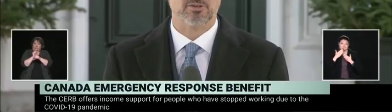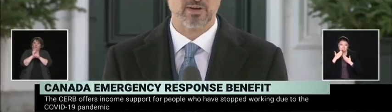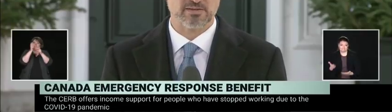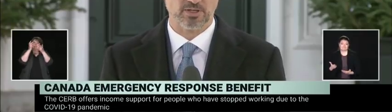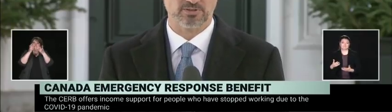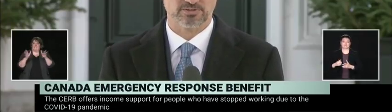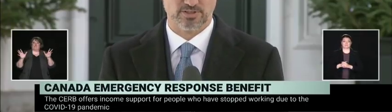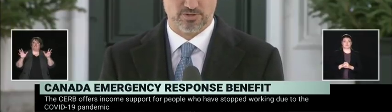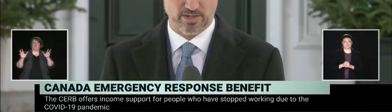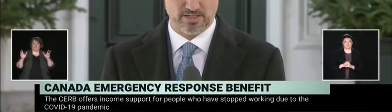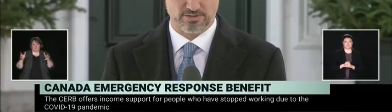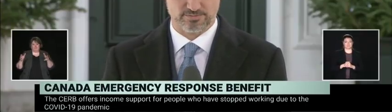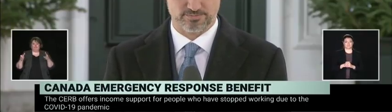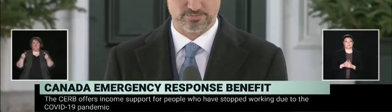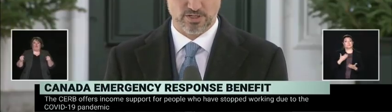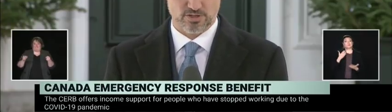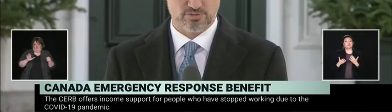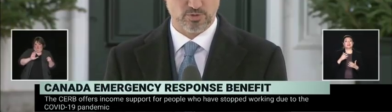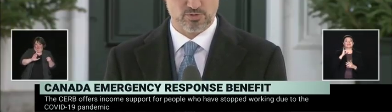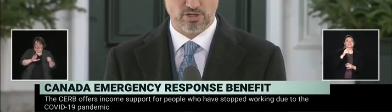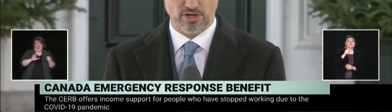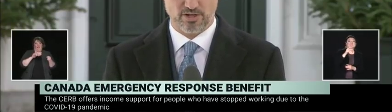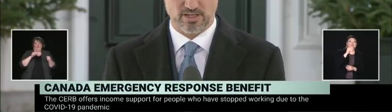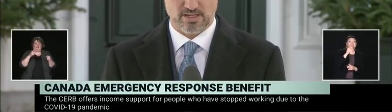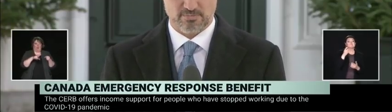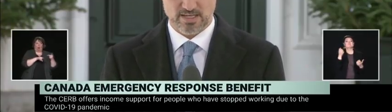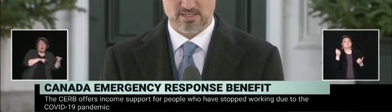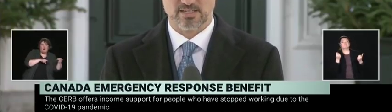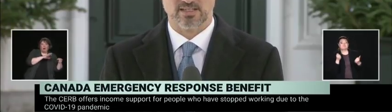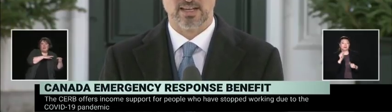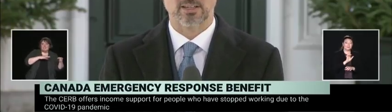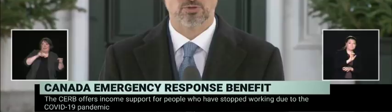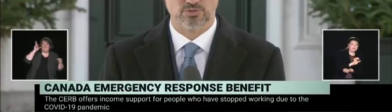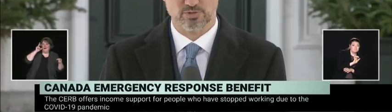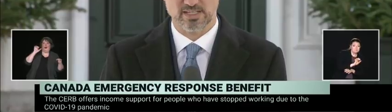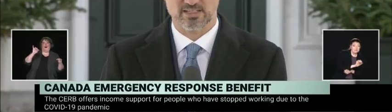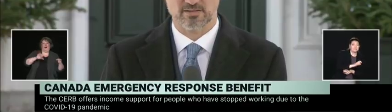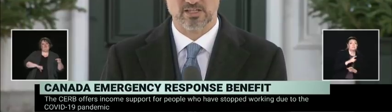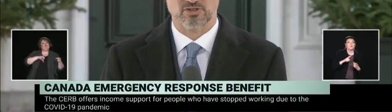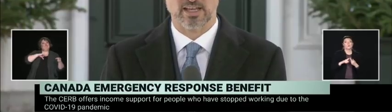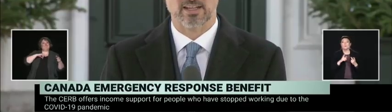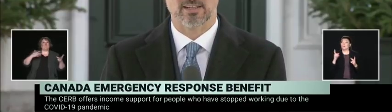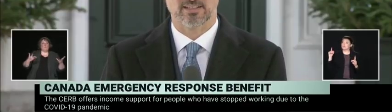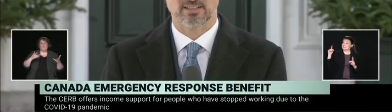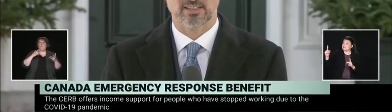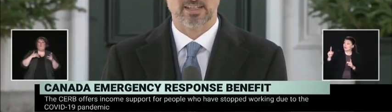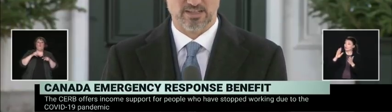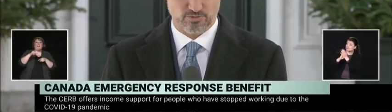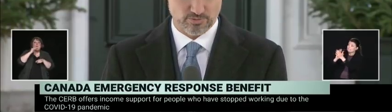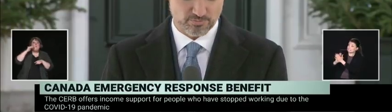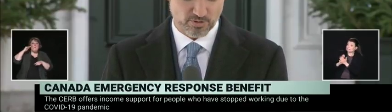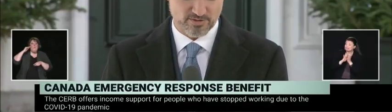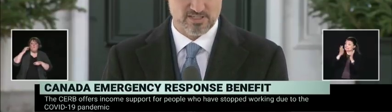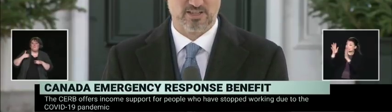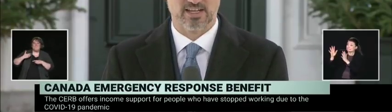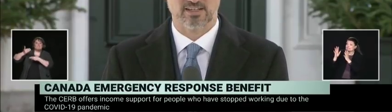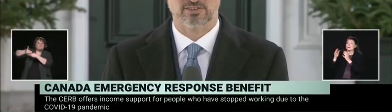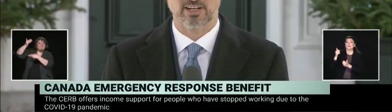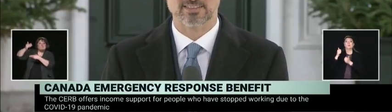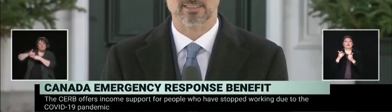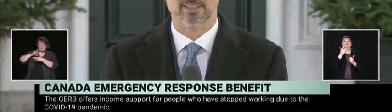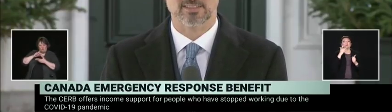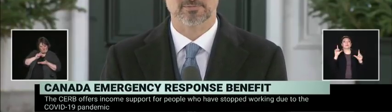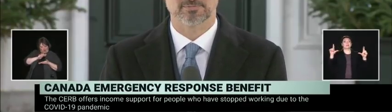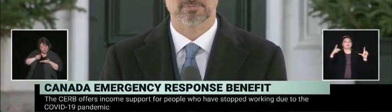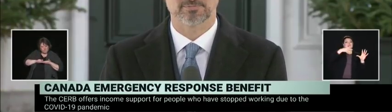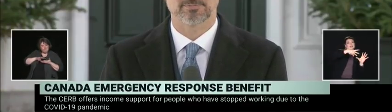add another rainbow to their window. Du fond du cœur, merci à tous nos aidants naturels et à nos professionnels de